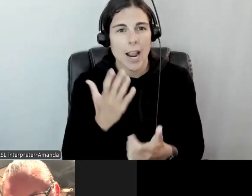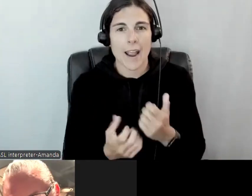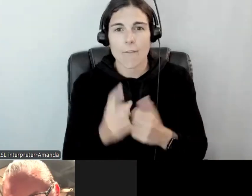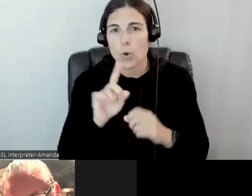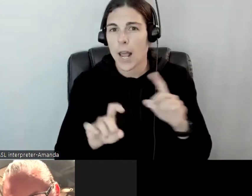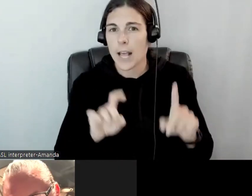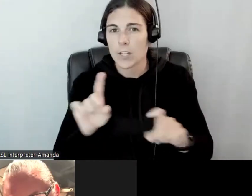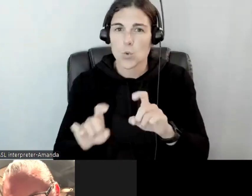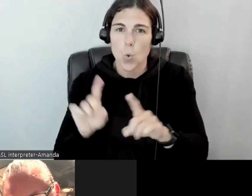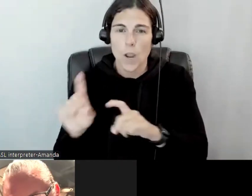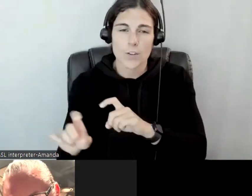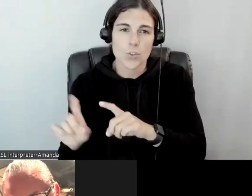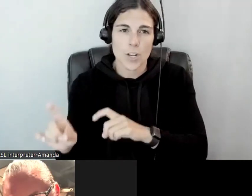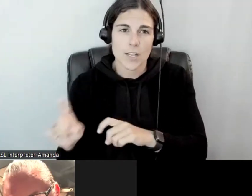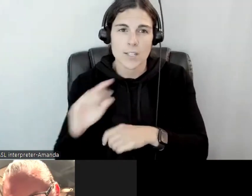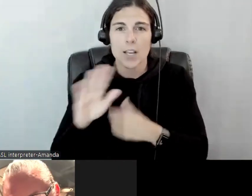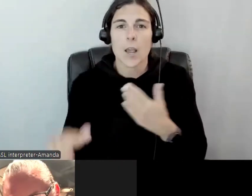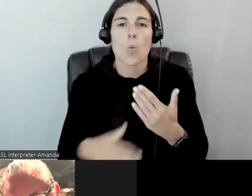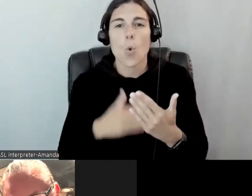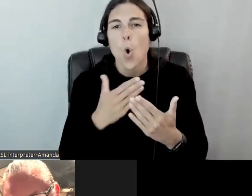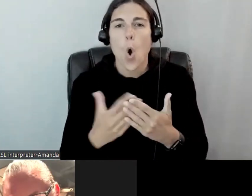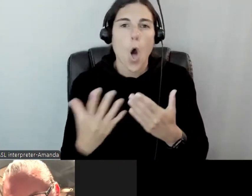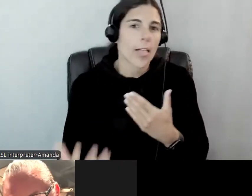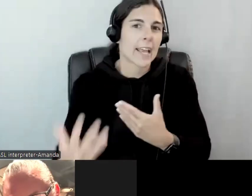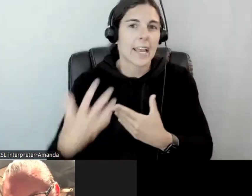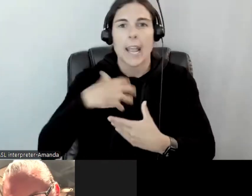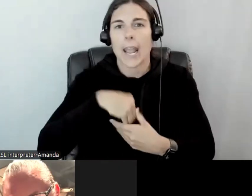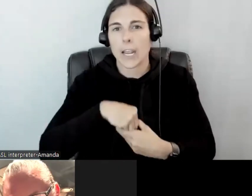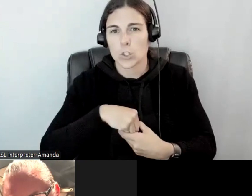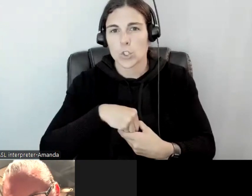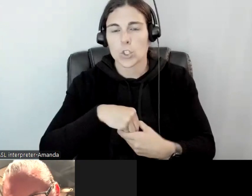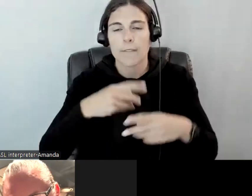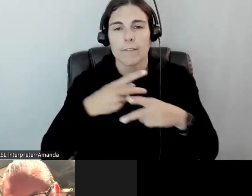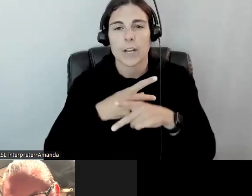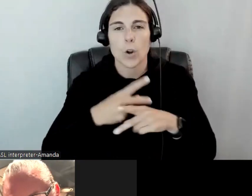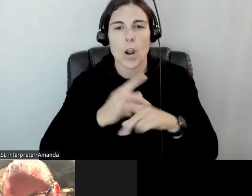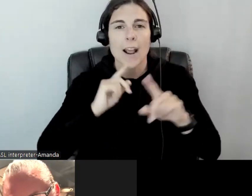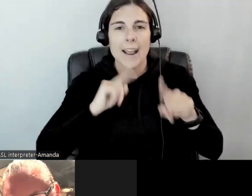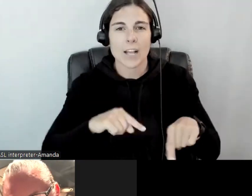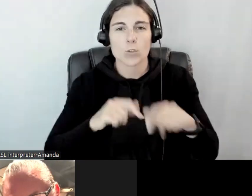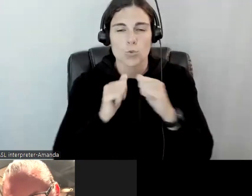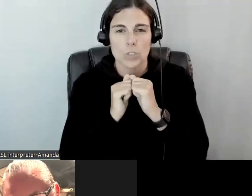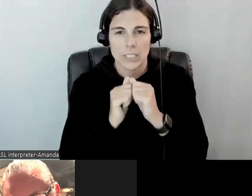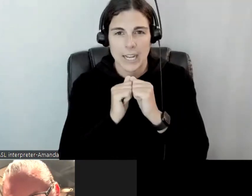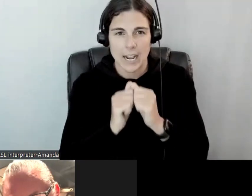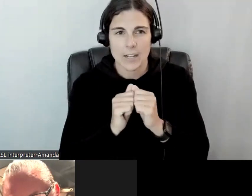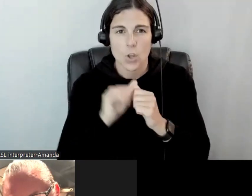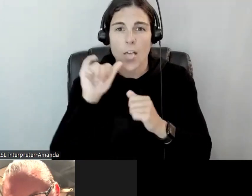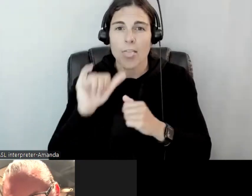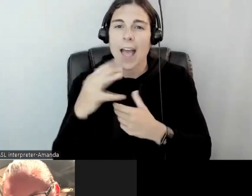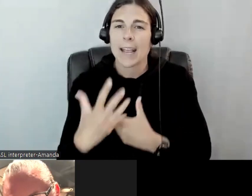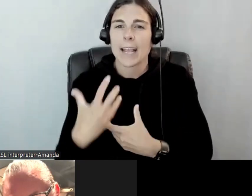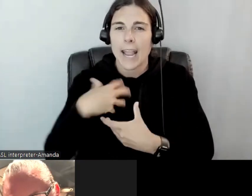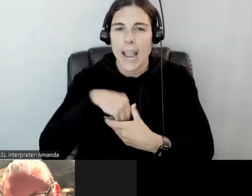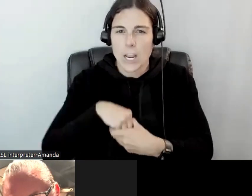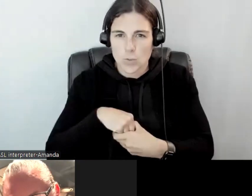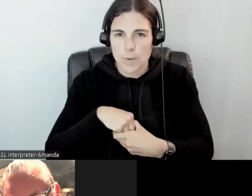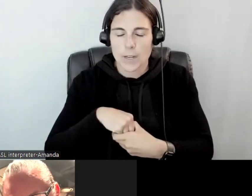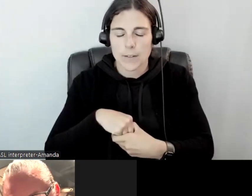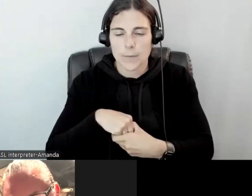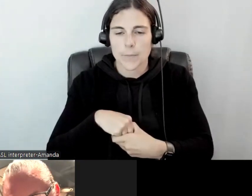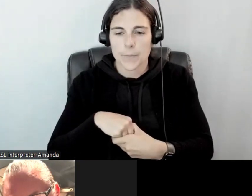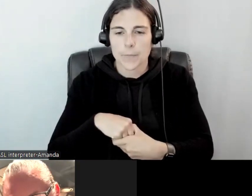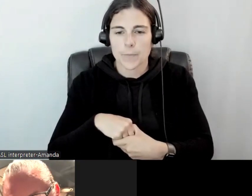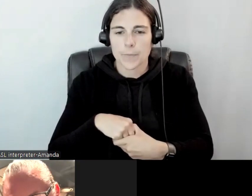asked the questions, and we're all engaged in finding answers together. It was that engagement and that dynamic